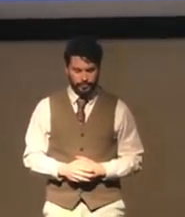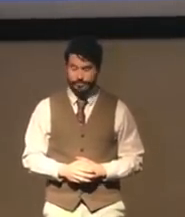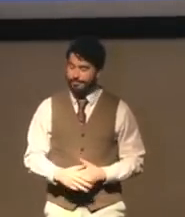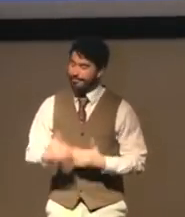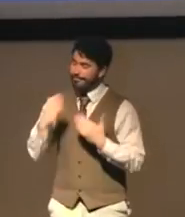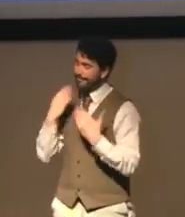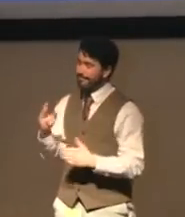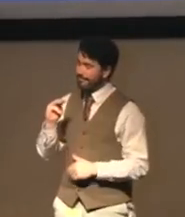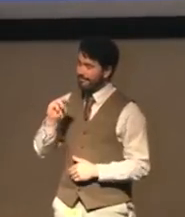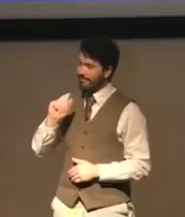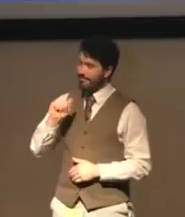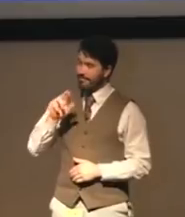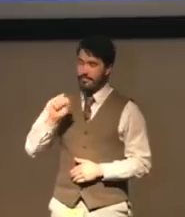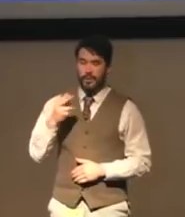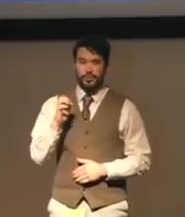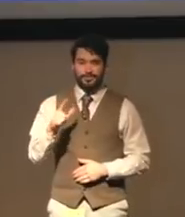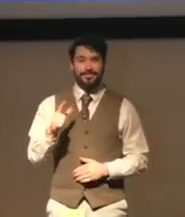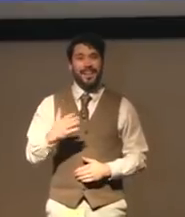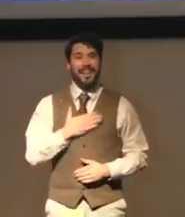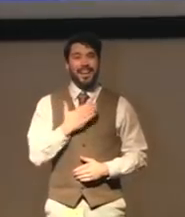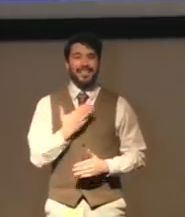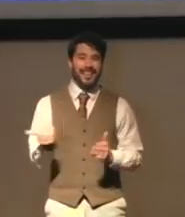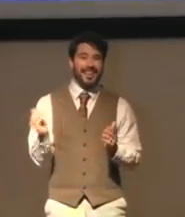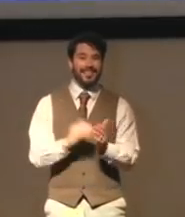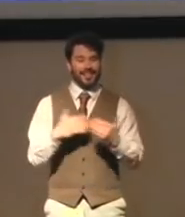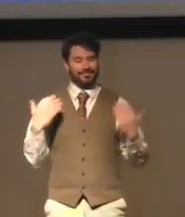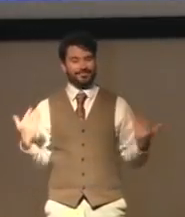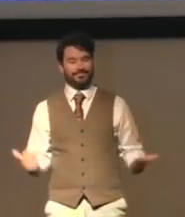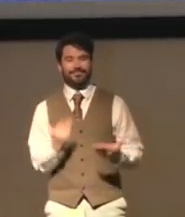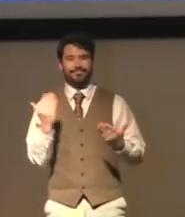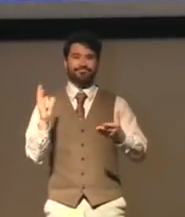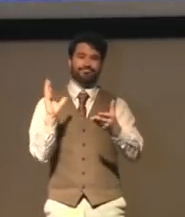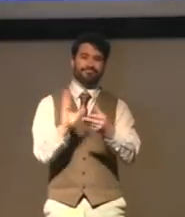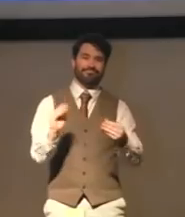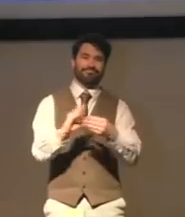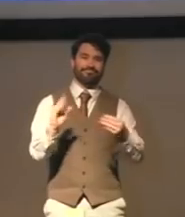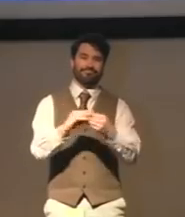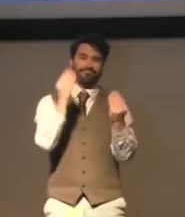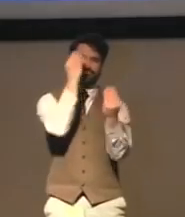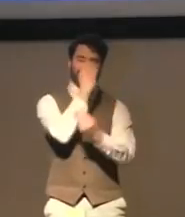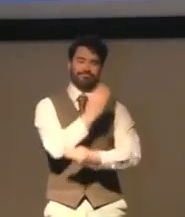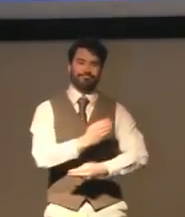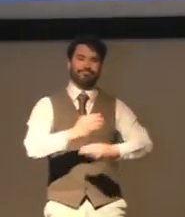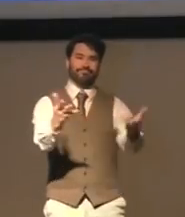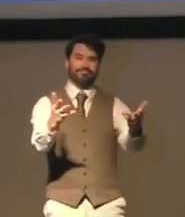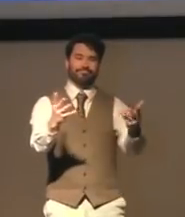Thank you, Marshall. Happy to be here again and provide you with some information about